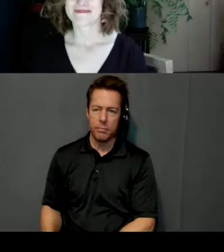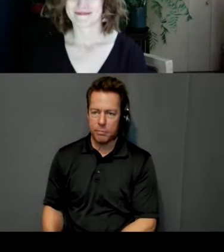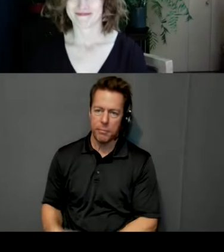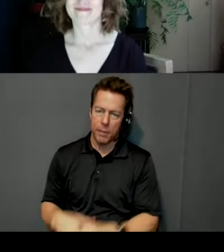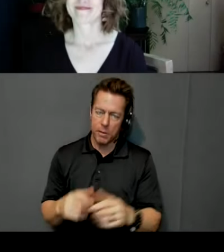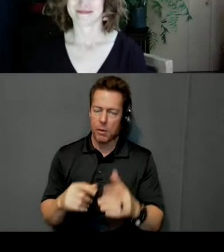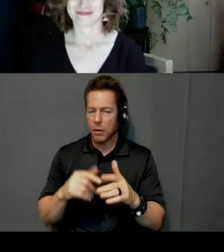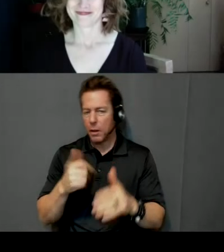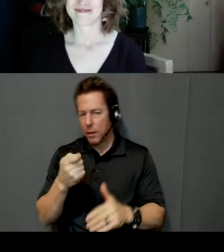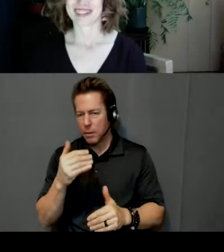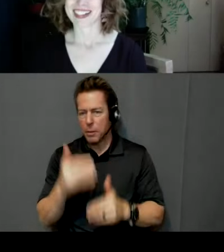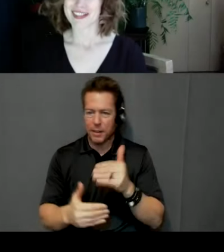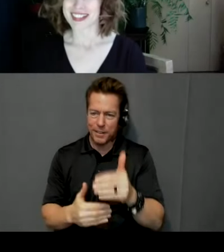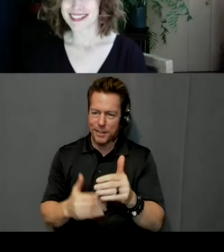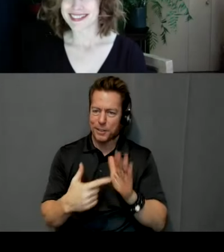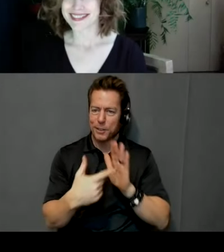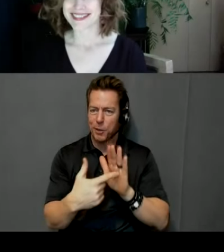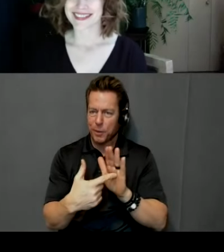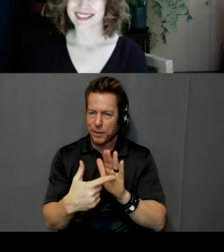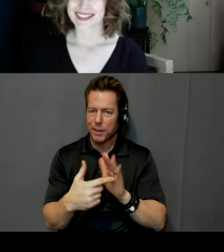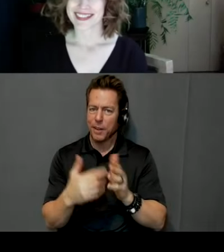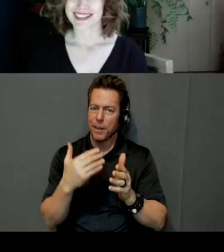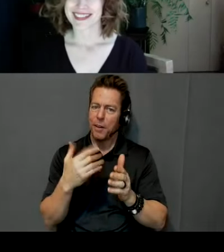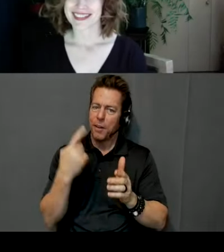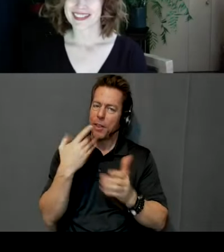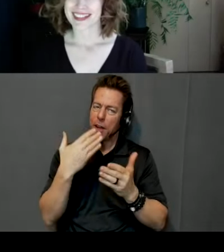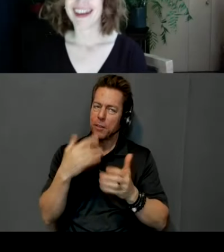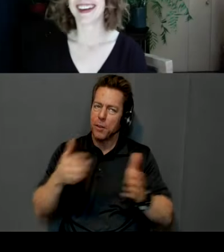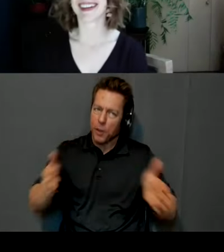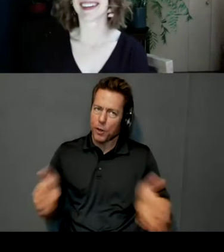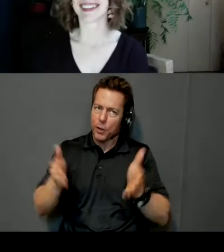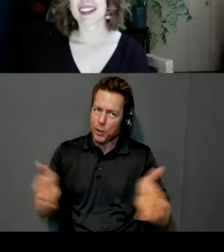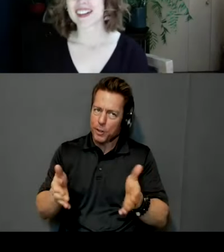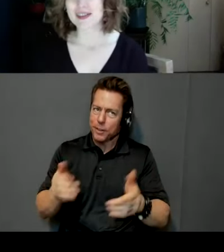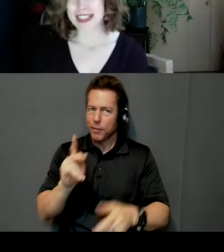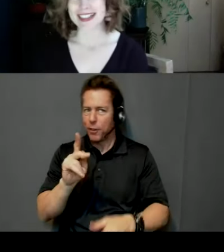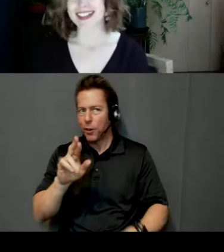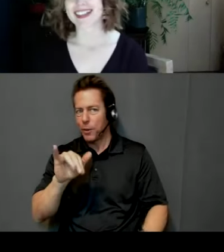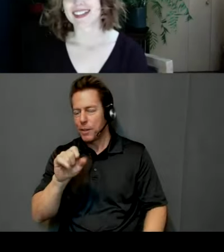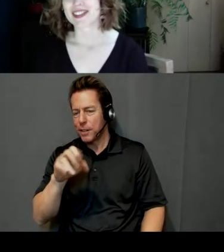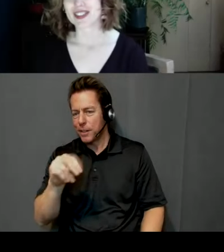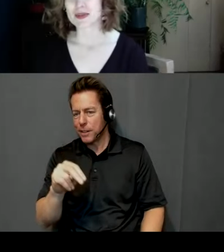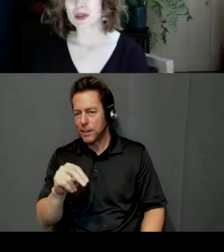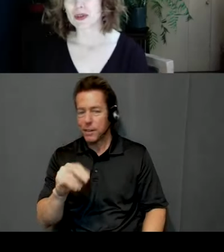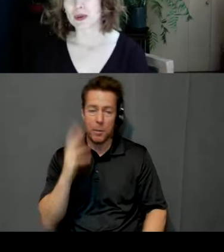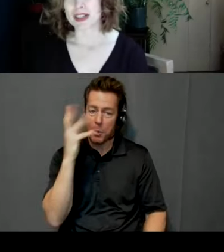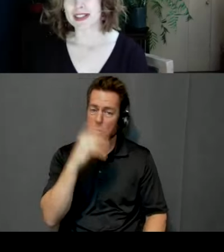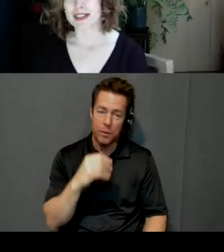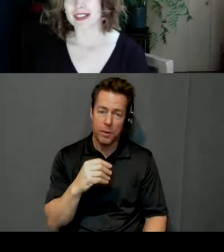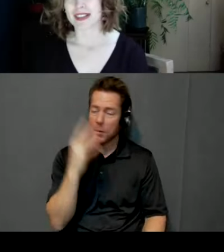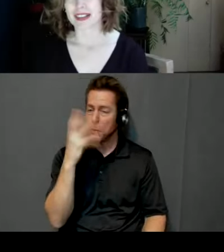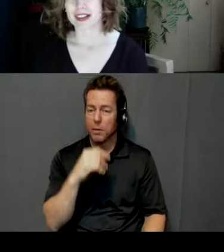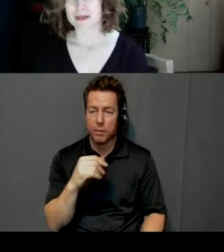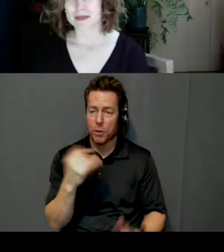out slowly. Thanks to the cheering on of Kenzie and Kristen. They're amazing. They're such beautiful